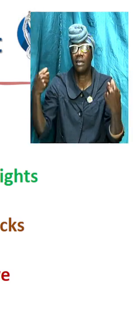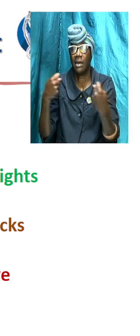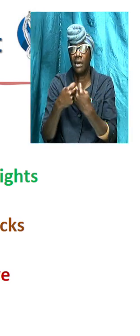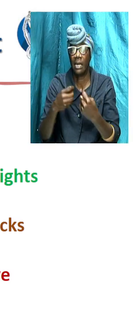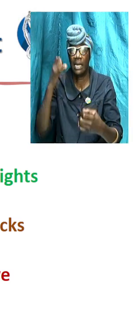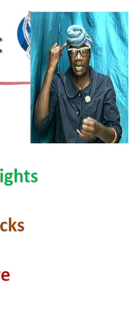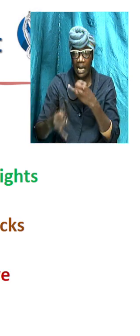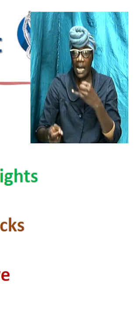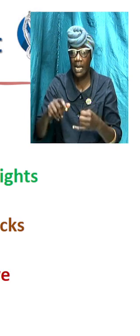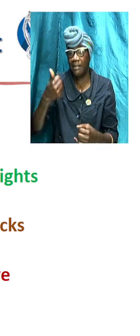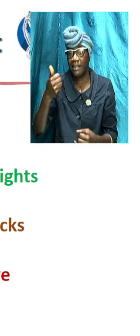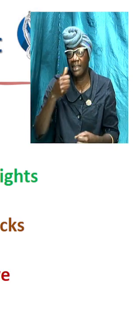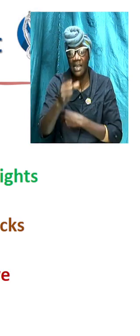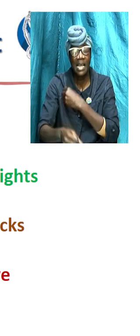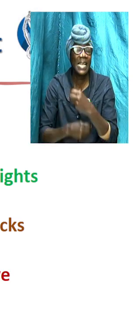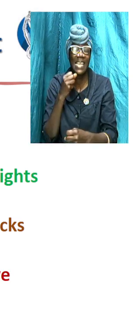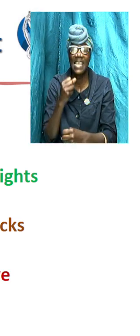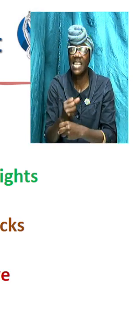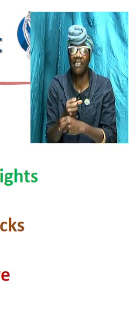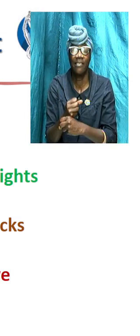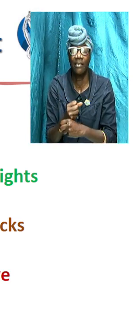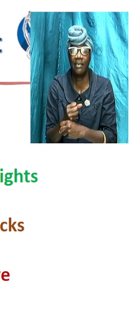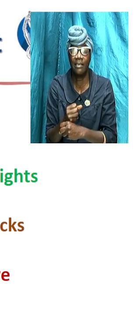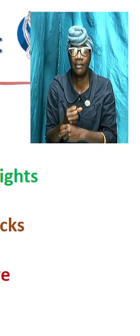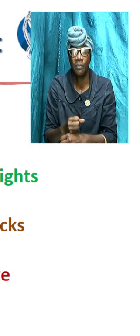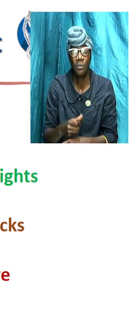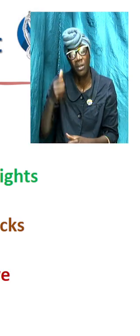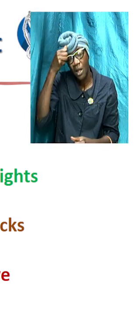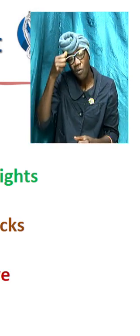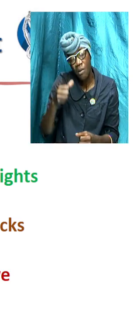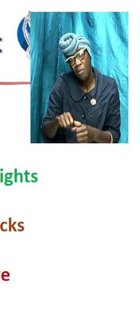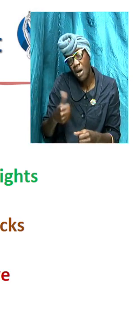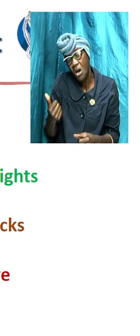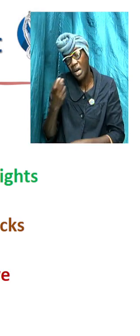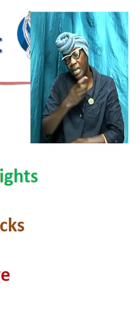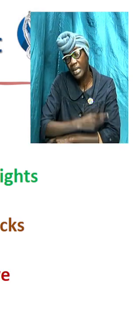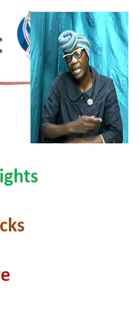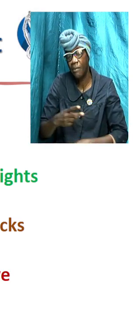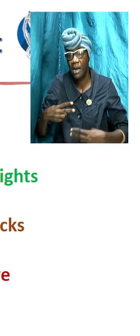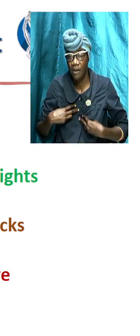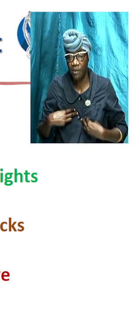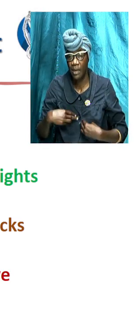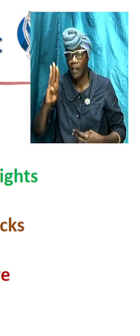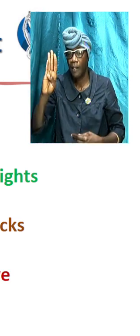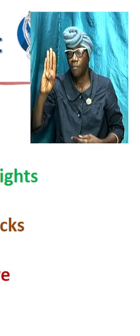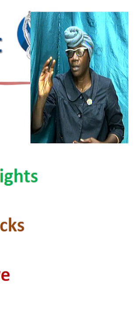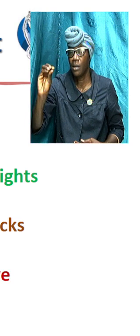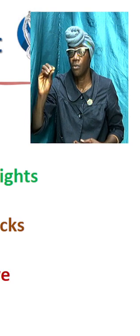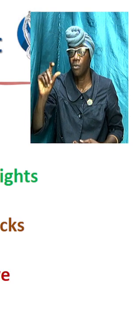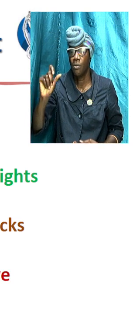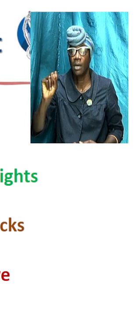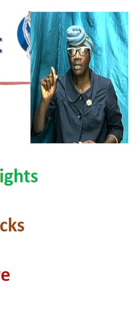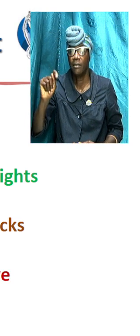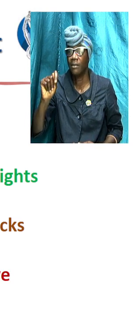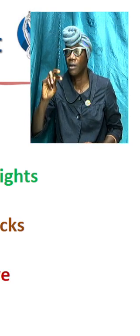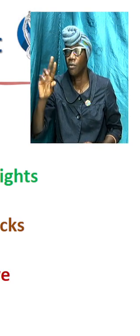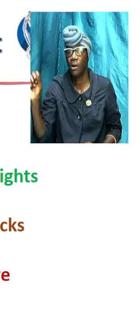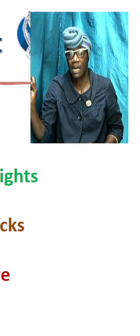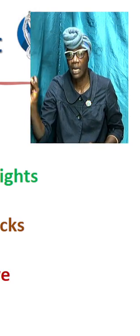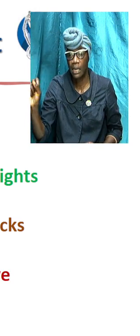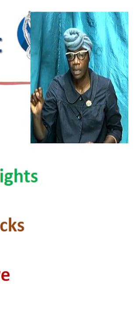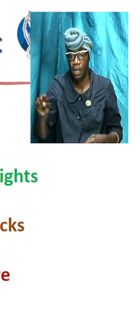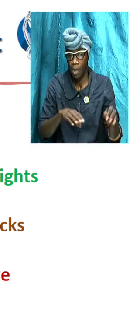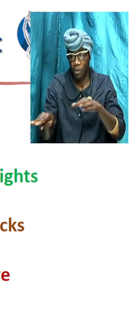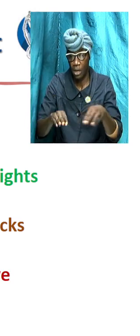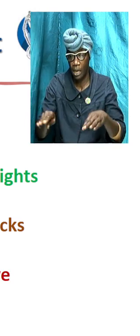10 years. Praise God. You can remember the other day when you had the Boston Marathon. Amen. When the guys were running and out of the